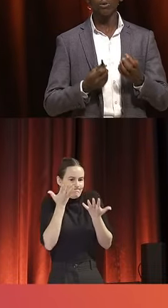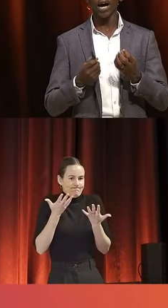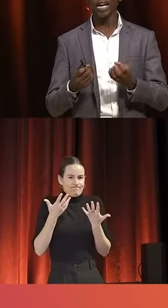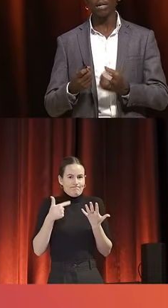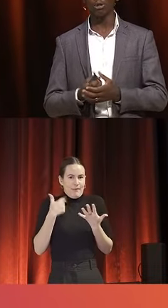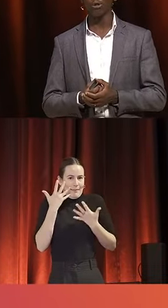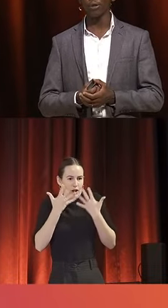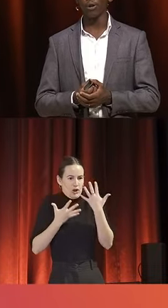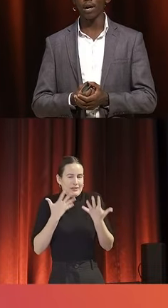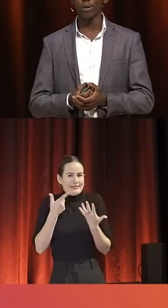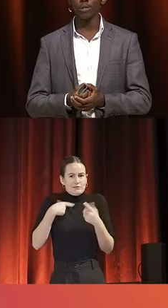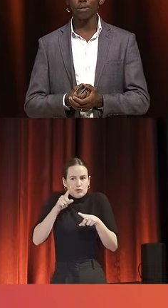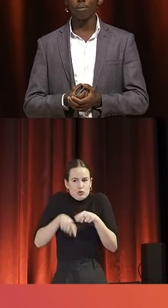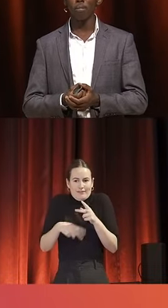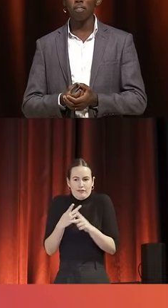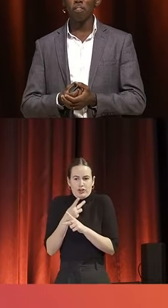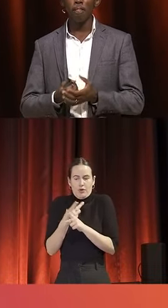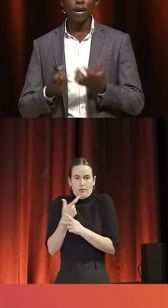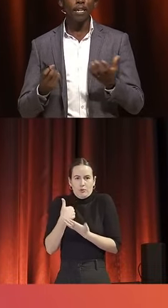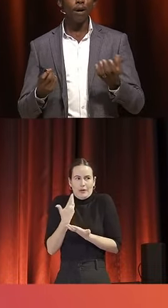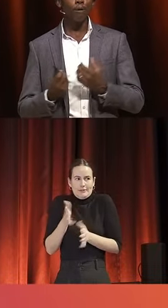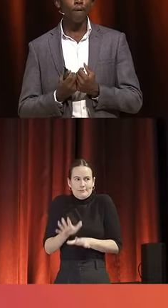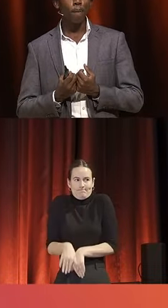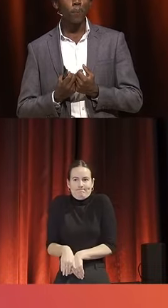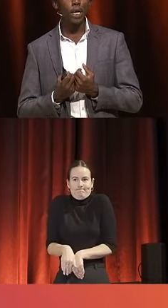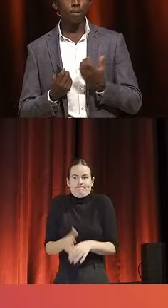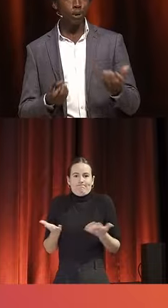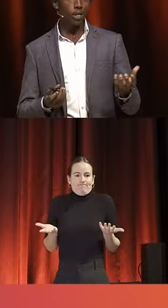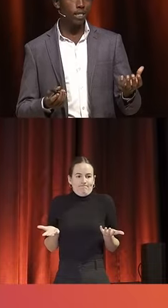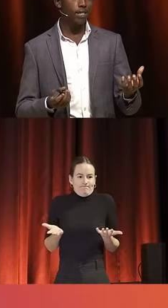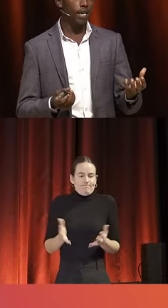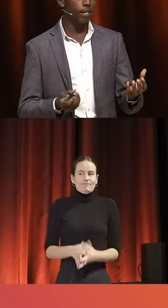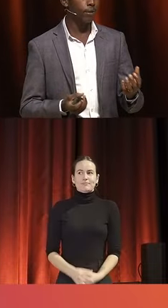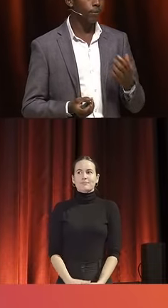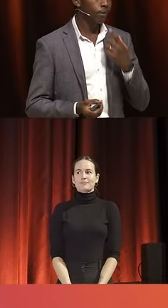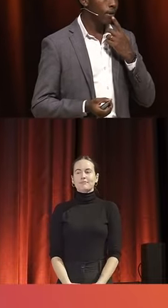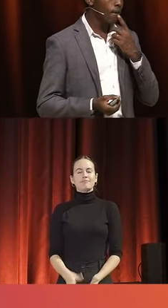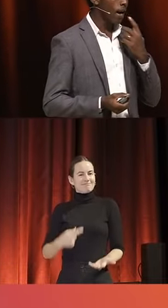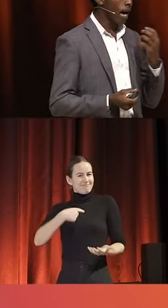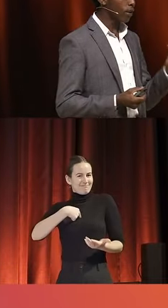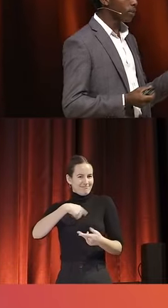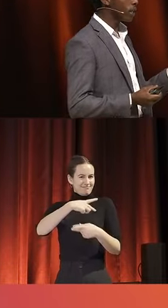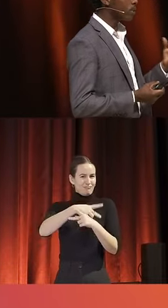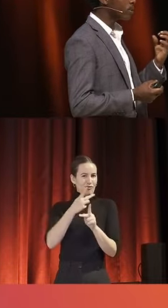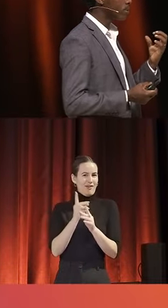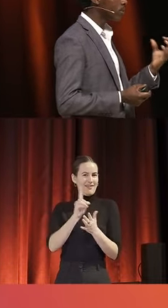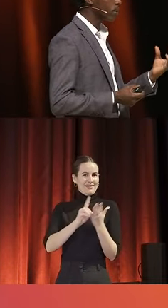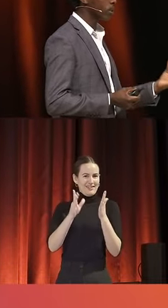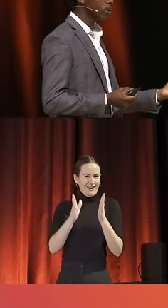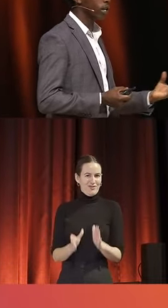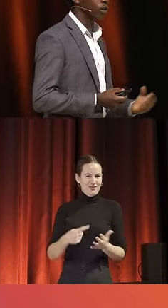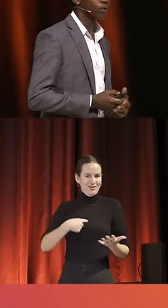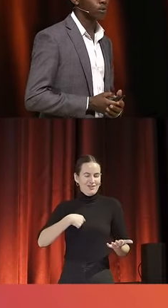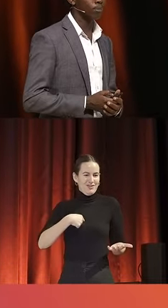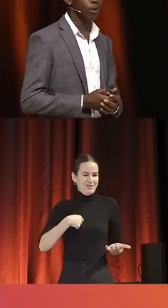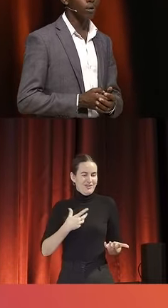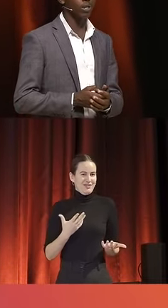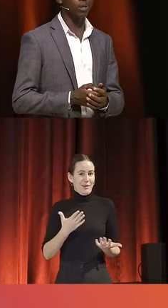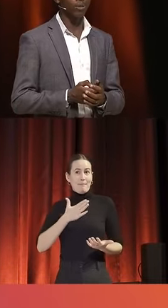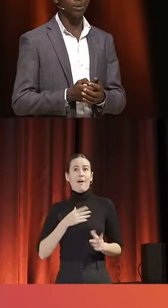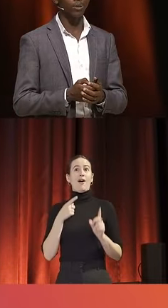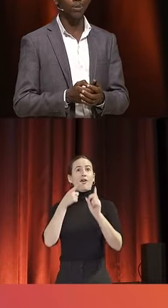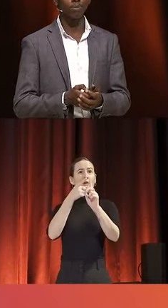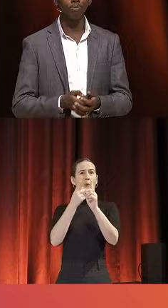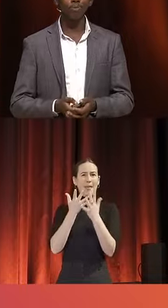because they were unable to figure out. Now, as a product designer, I don't think you set off to embarrass